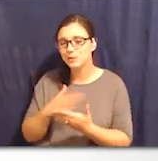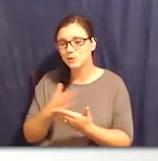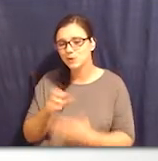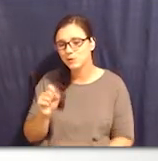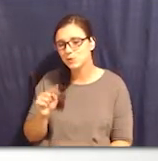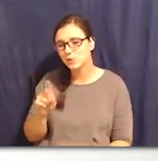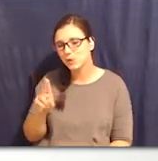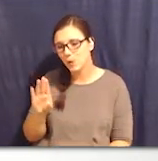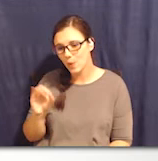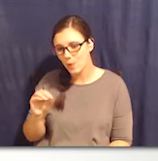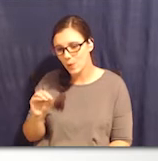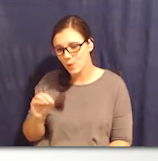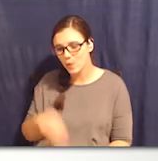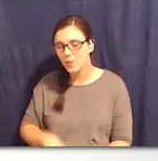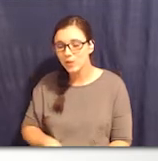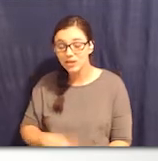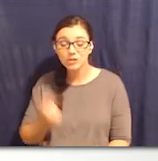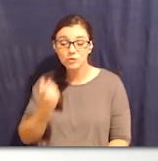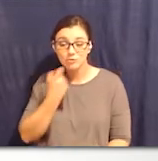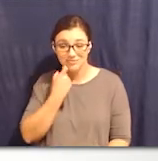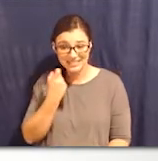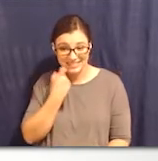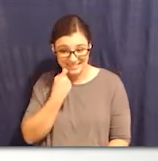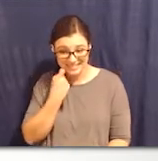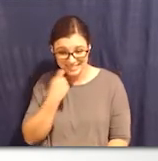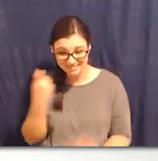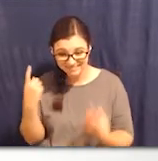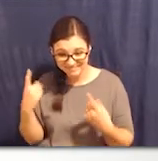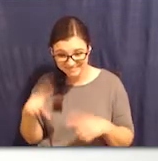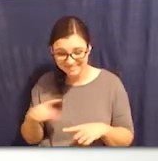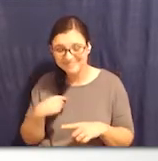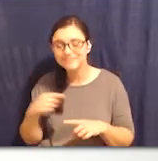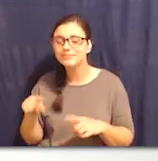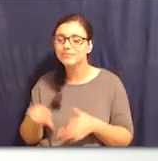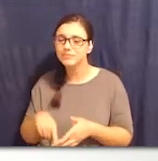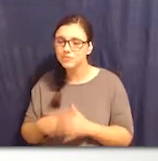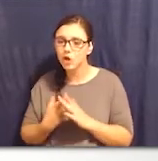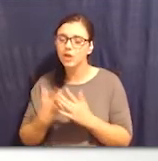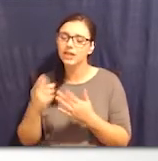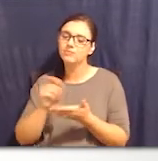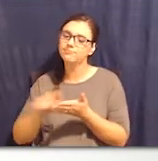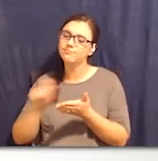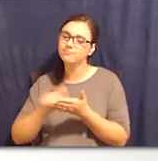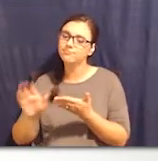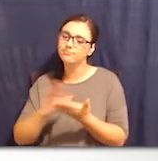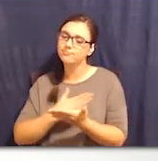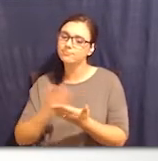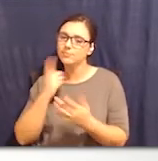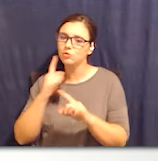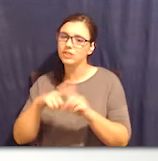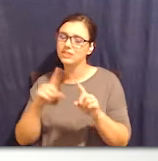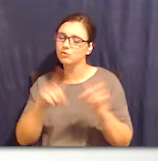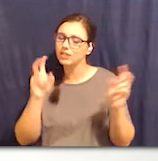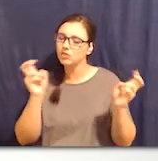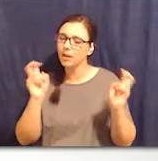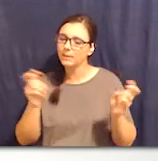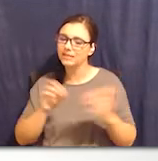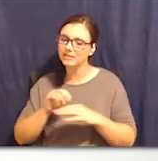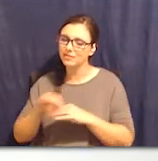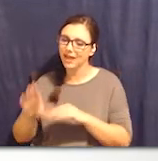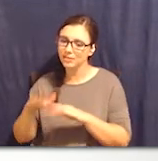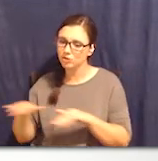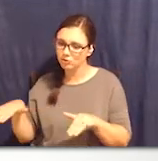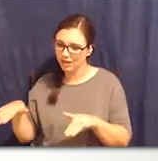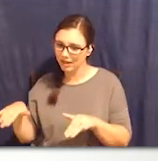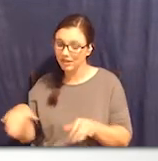at my Discovery Music Studio. More recently, I branched out to compose songs on